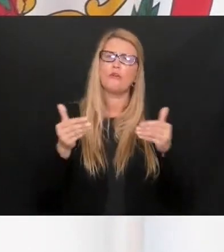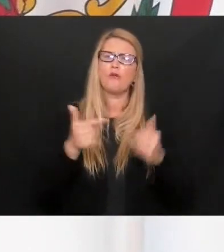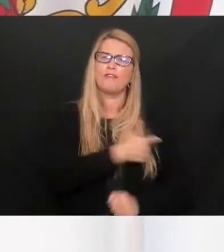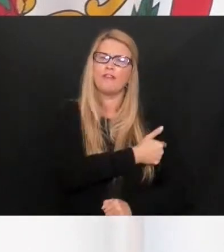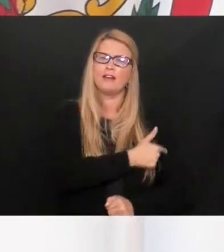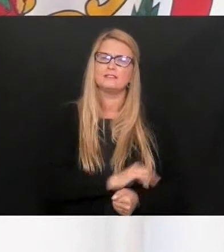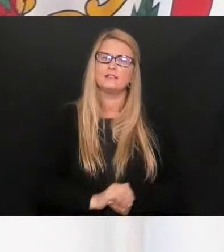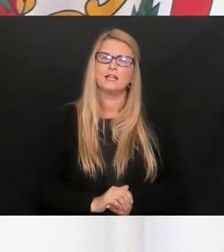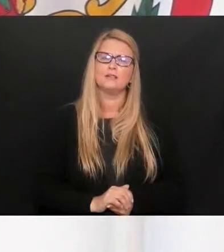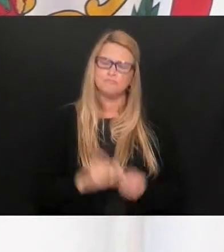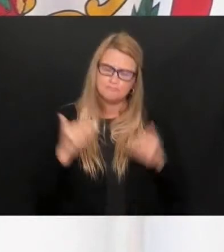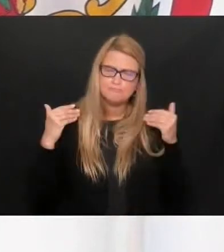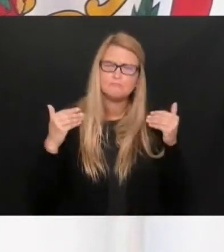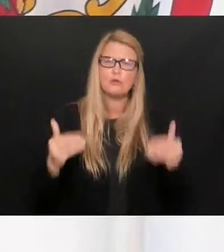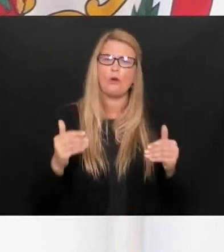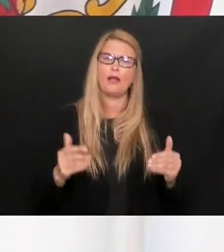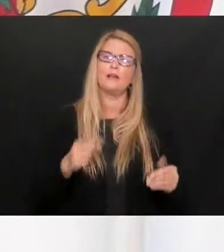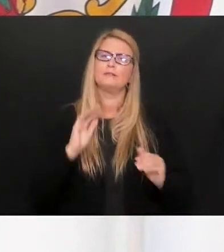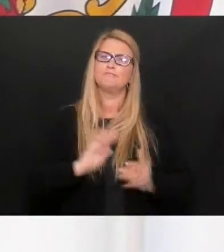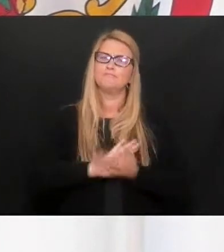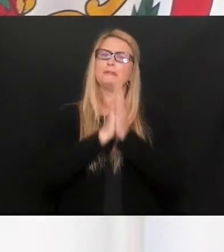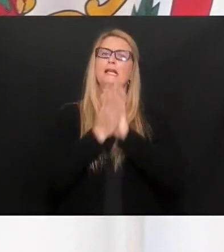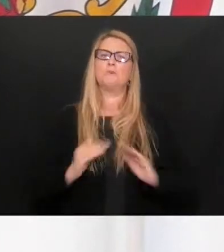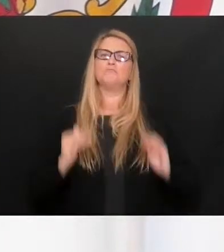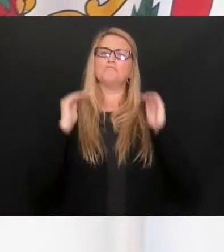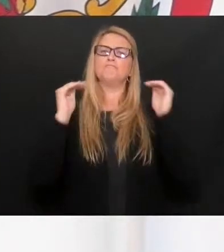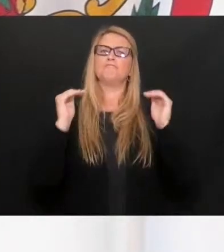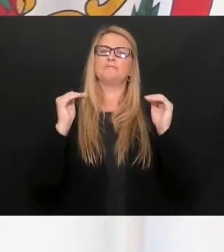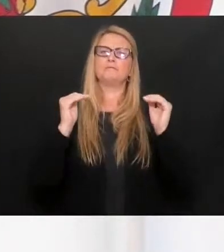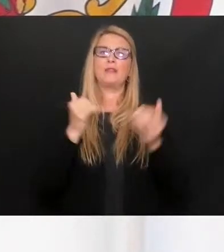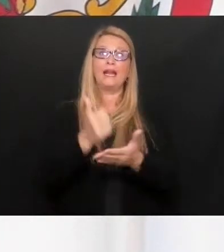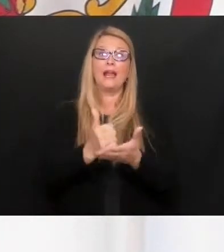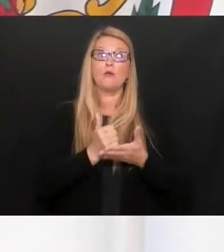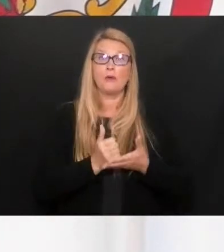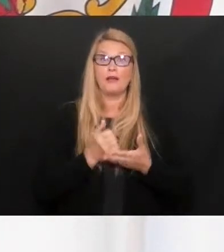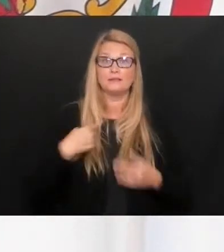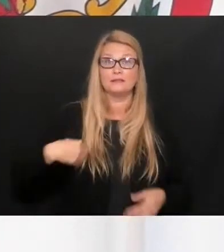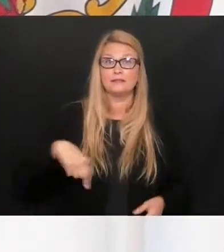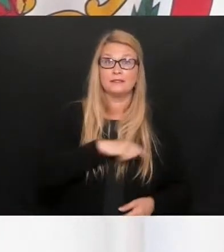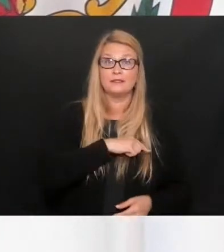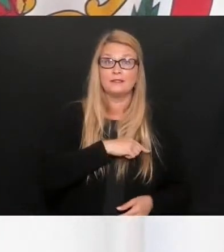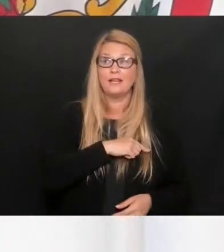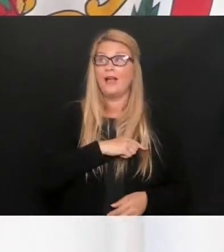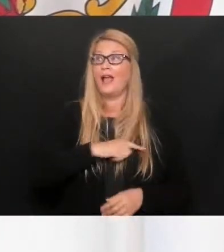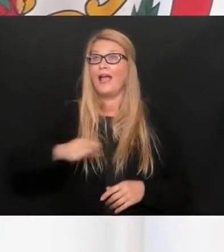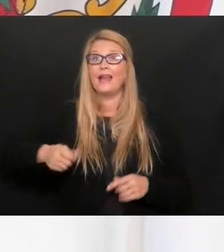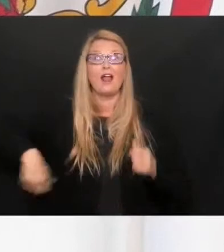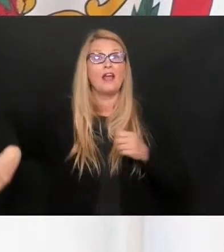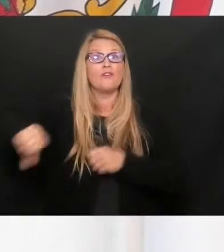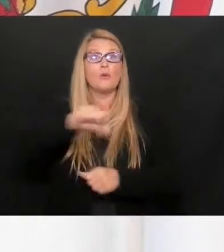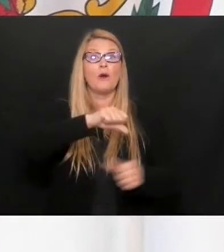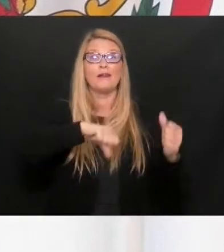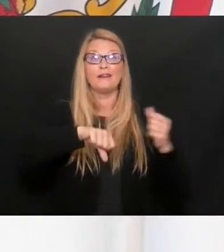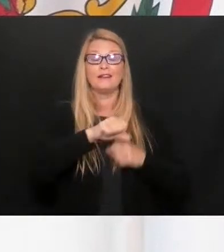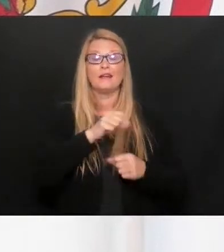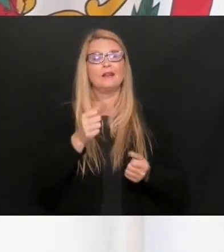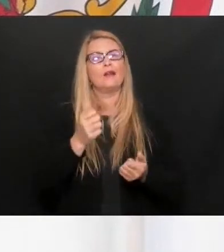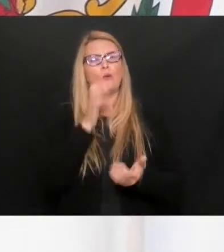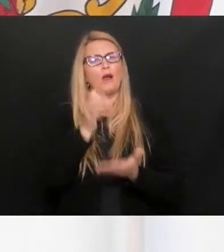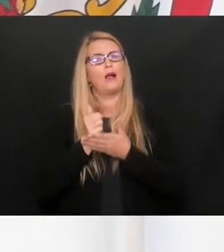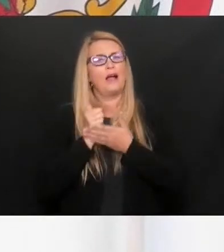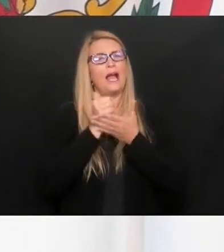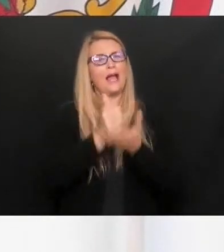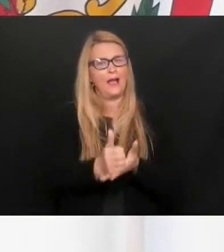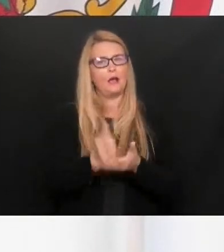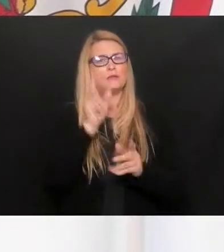Please stand up. Please stand up and really help us to help everybody and to absolutely pay real tribute to all those